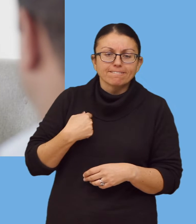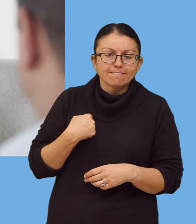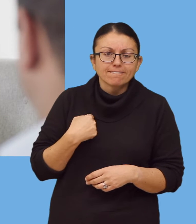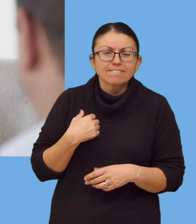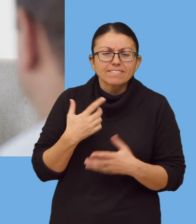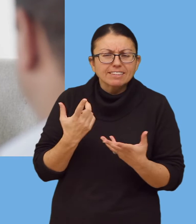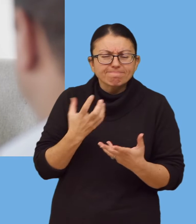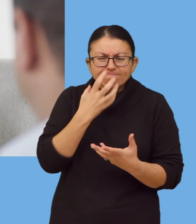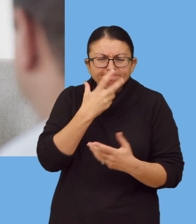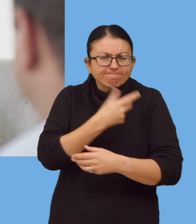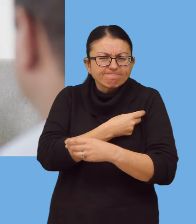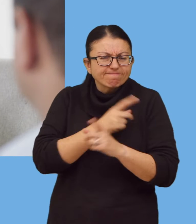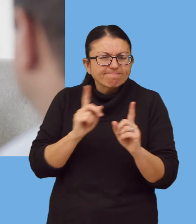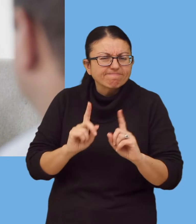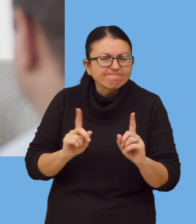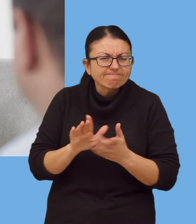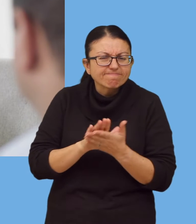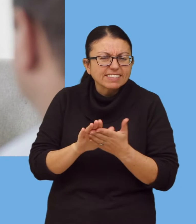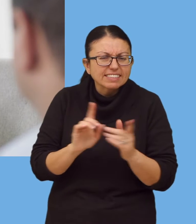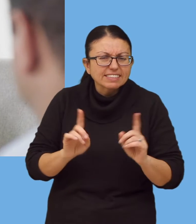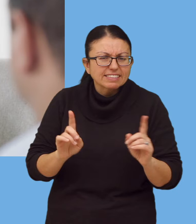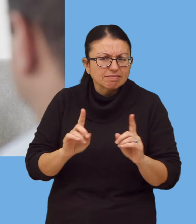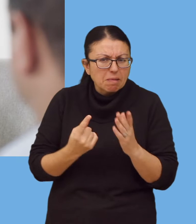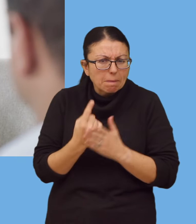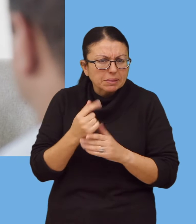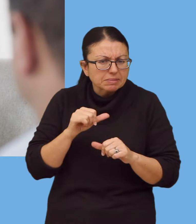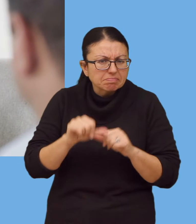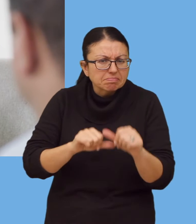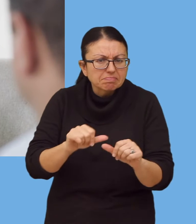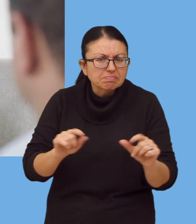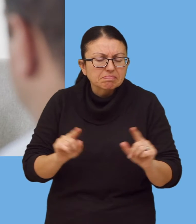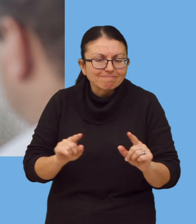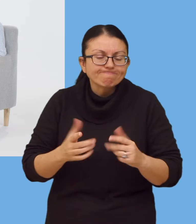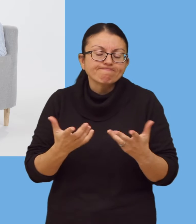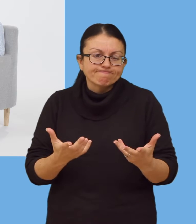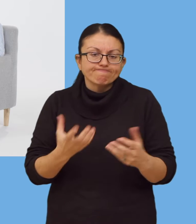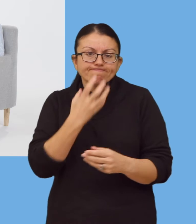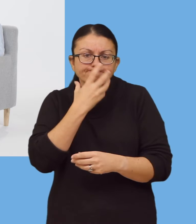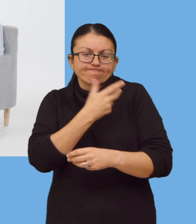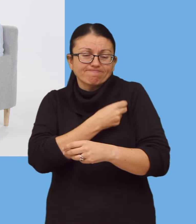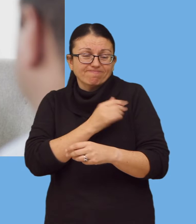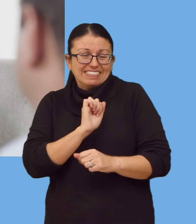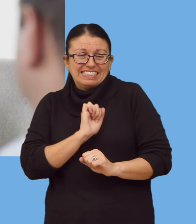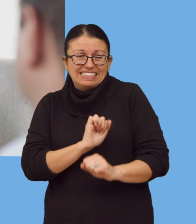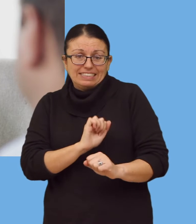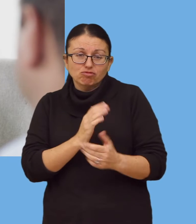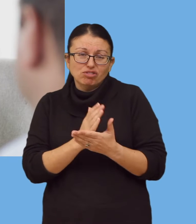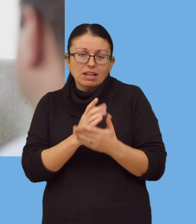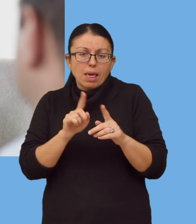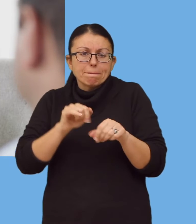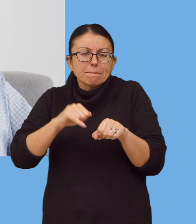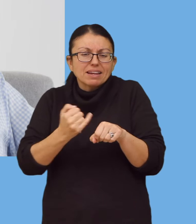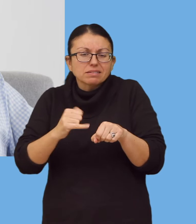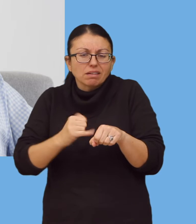do. So, what actually is an anesthetic and what's going to happen? So an anaesthetic is a type of